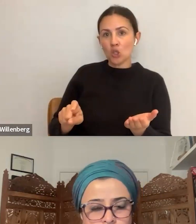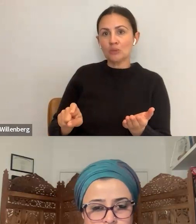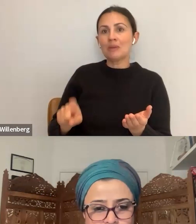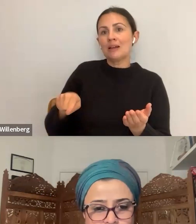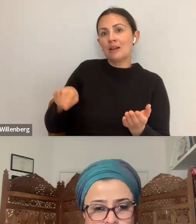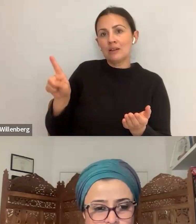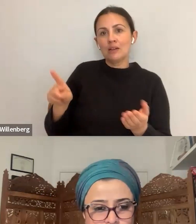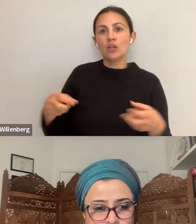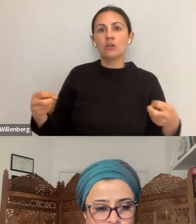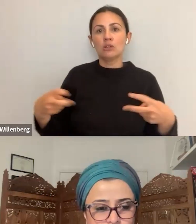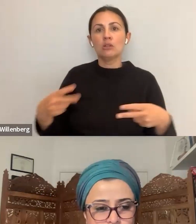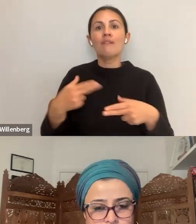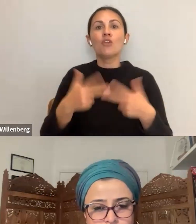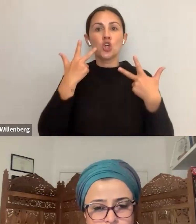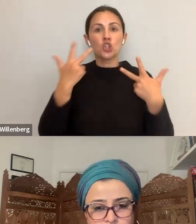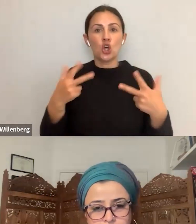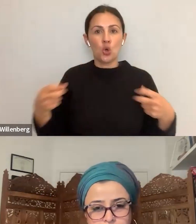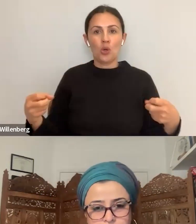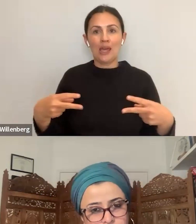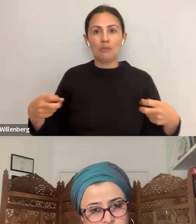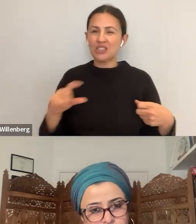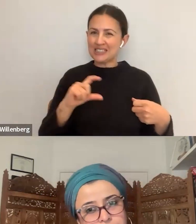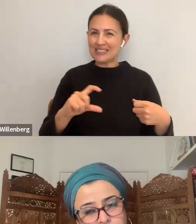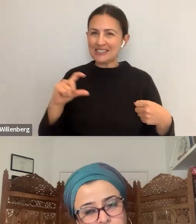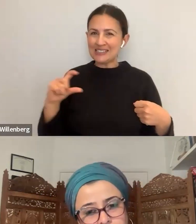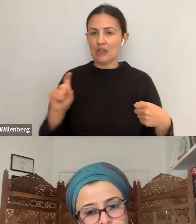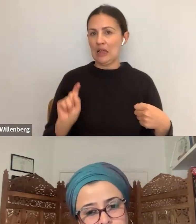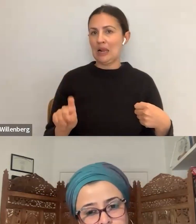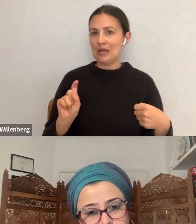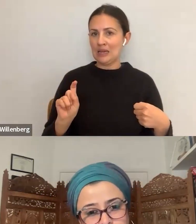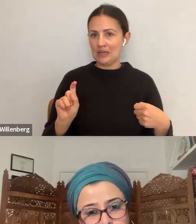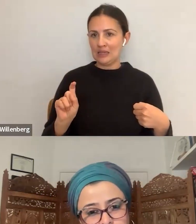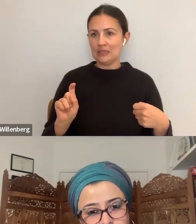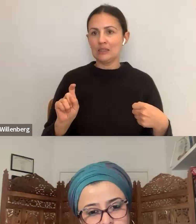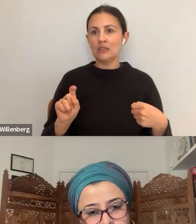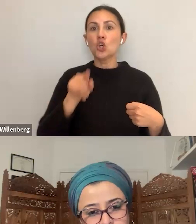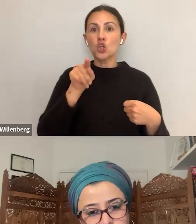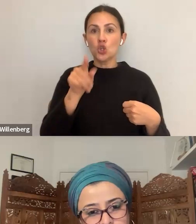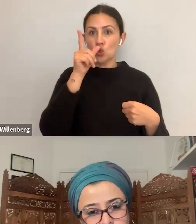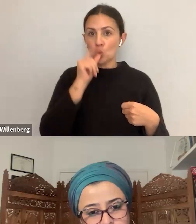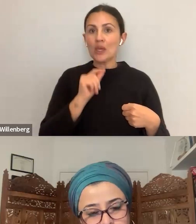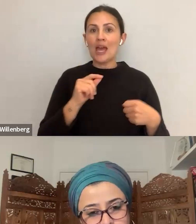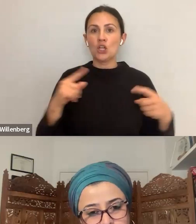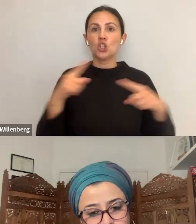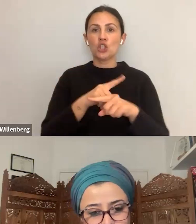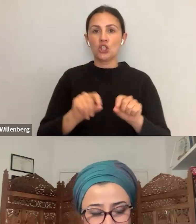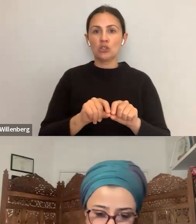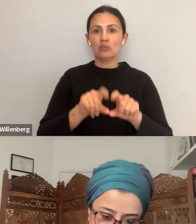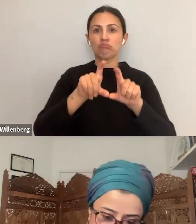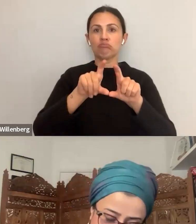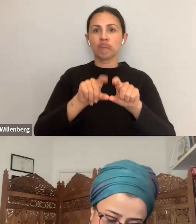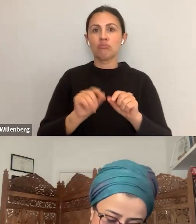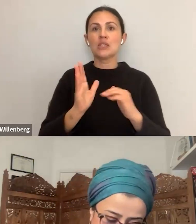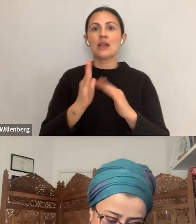on show captions. There should be 2 CCs down the bottom, and you can also change the size of the text in the subtitle settings